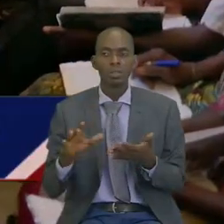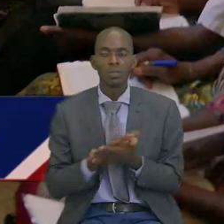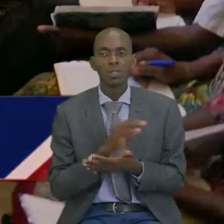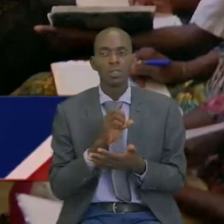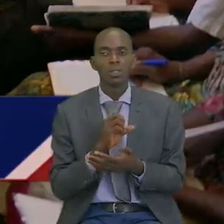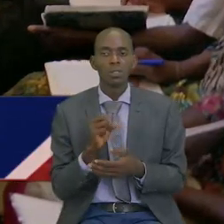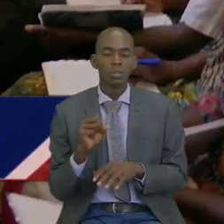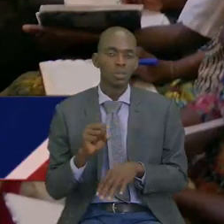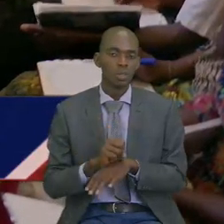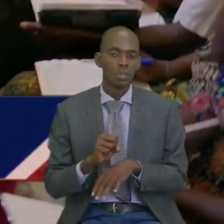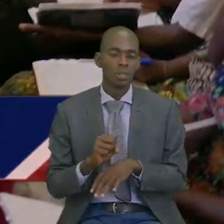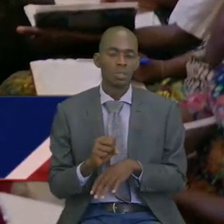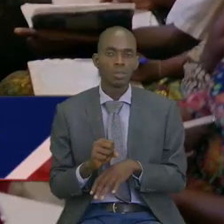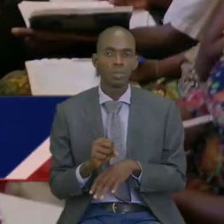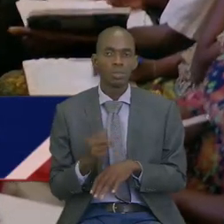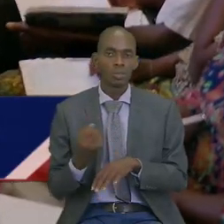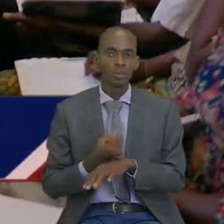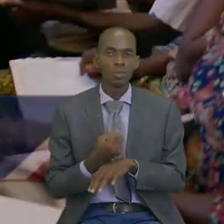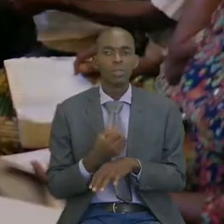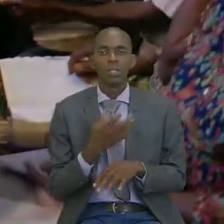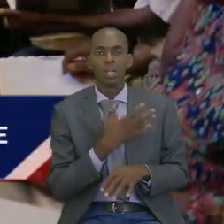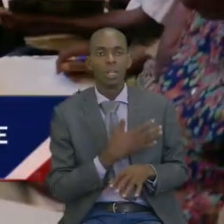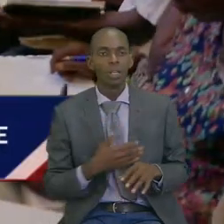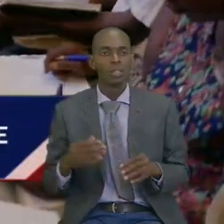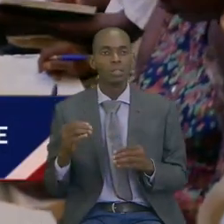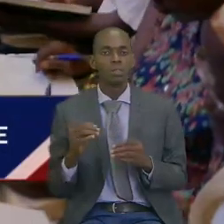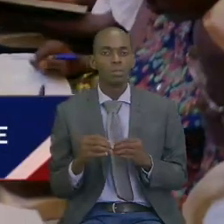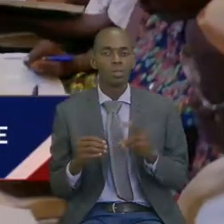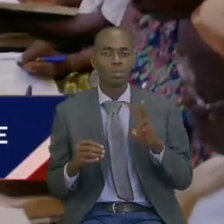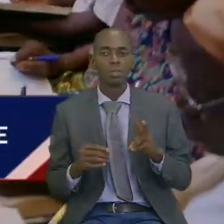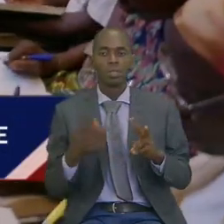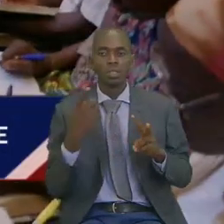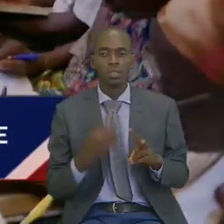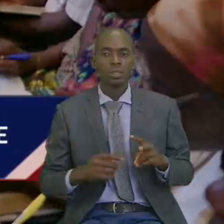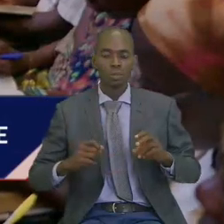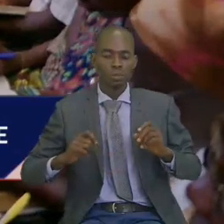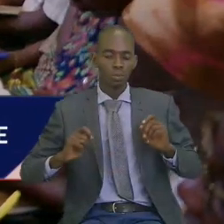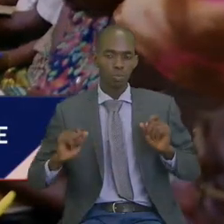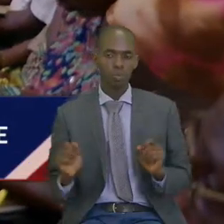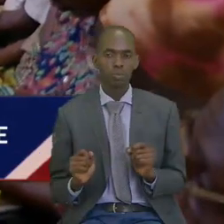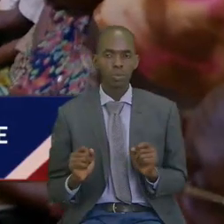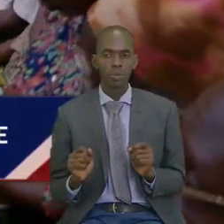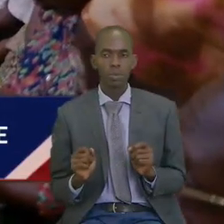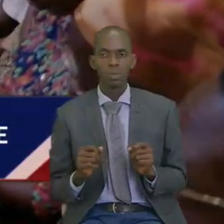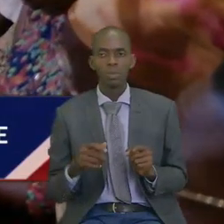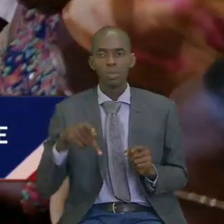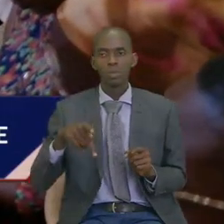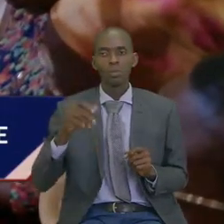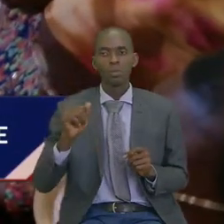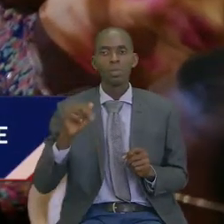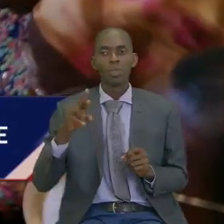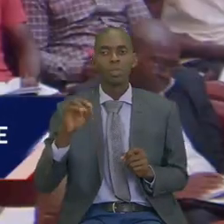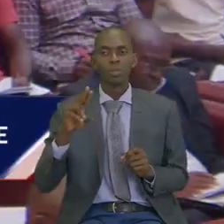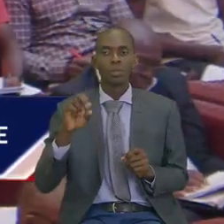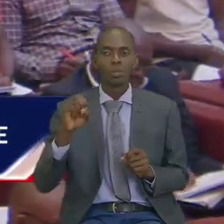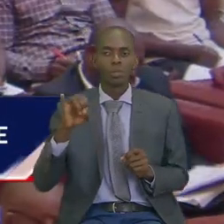stone. We're looking at number two, the sudden parousia. Parousia there means the coming